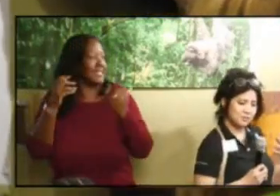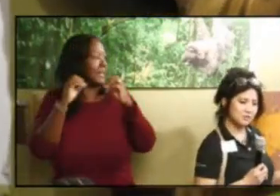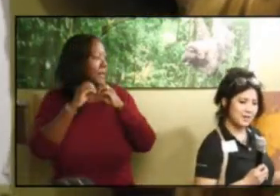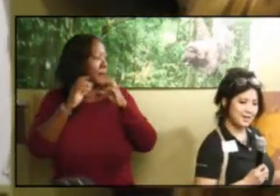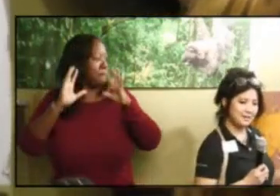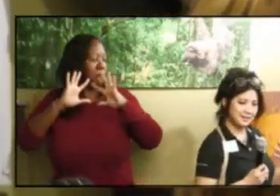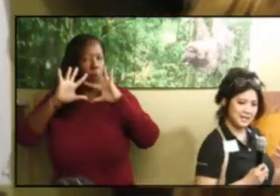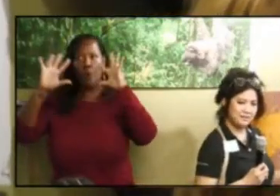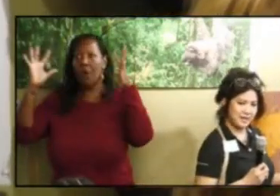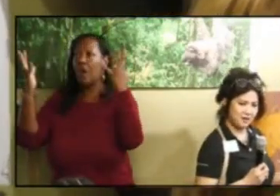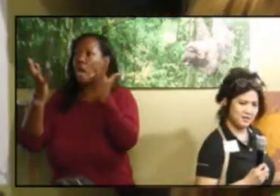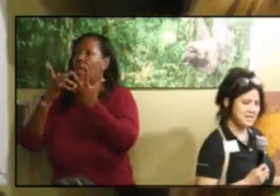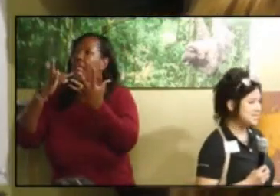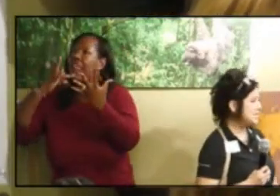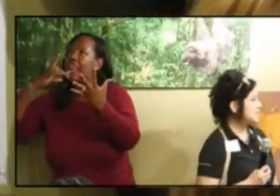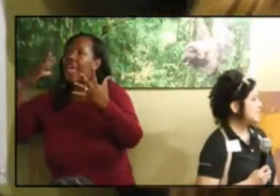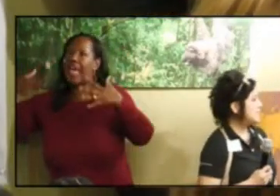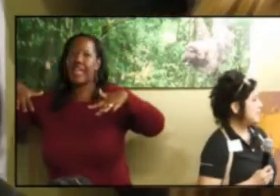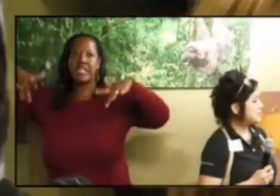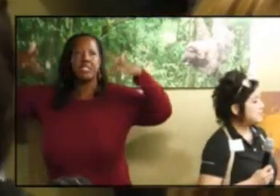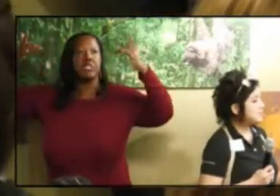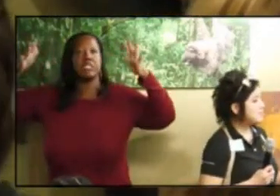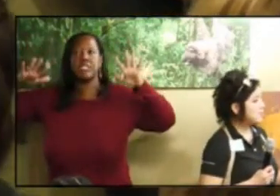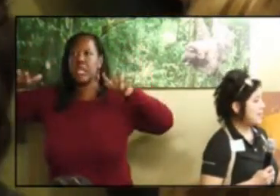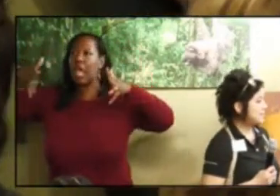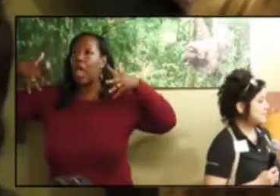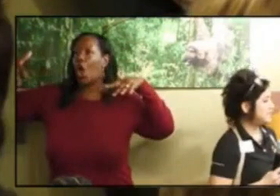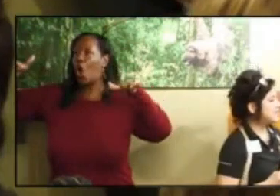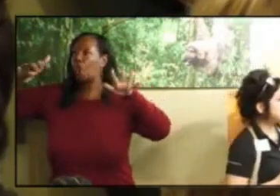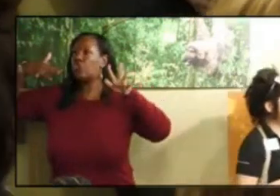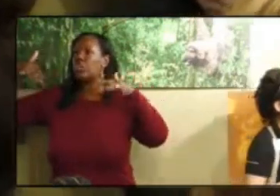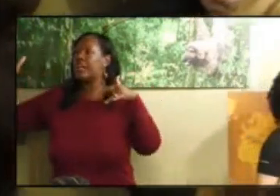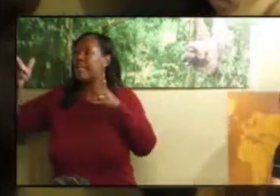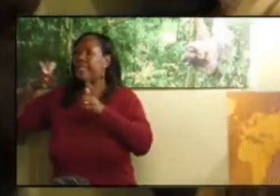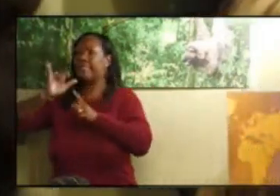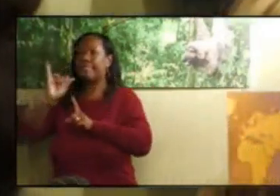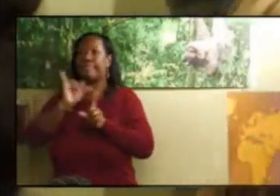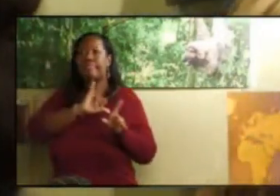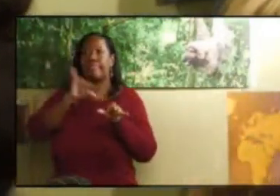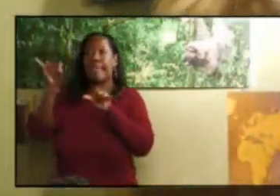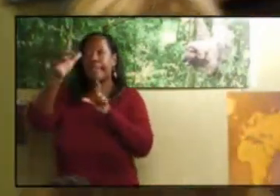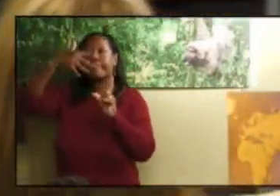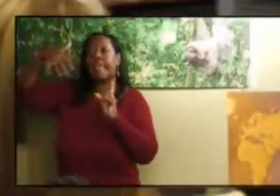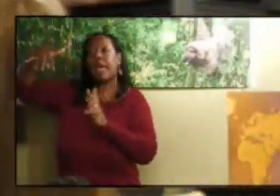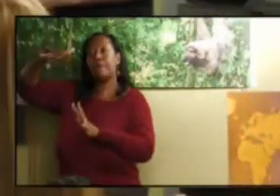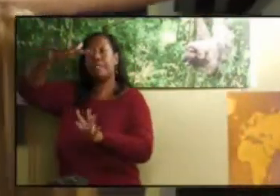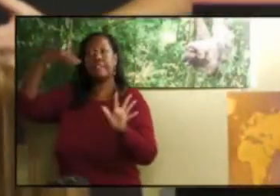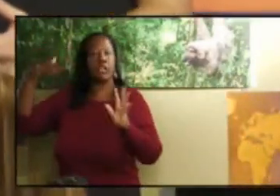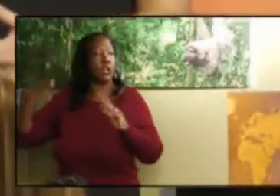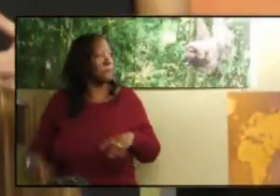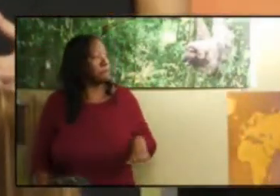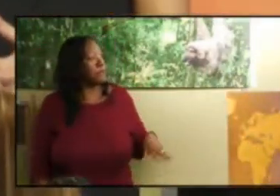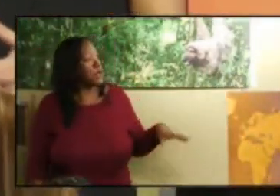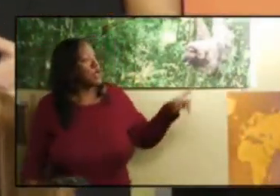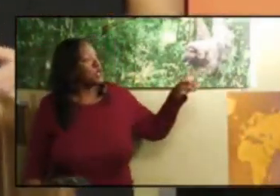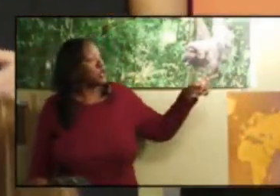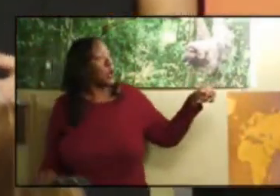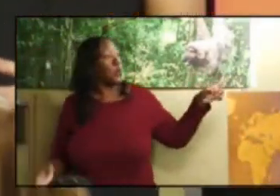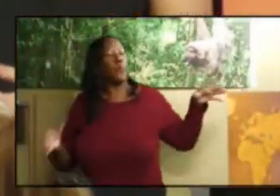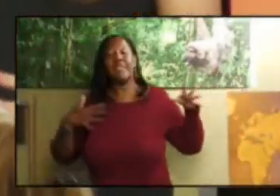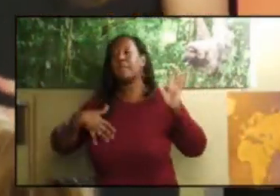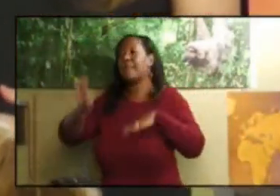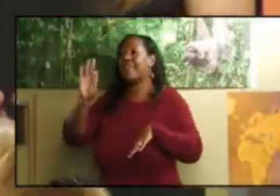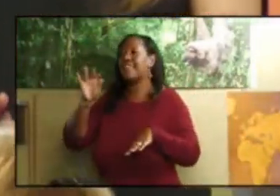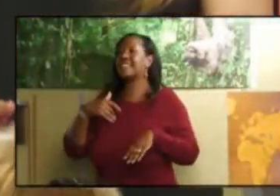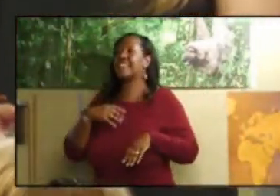so light and kind of airy, to be more atmospheric. And so we ended up landing on this sheer material. It also has